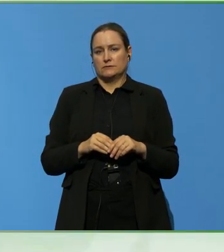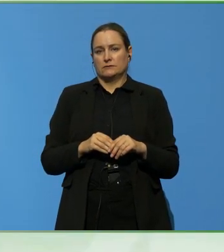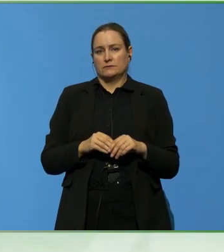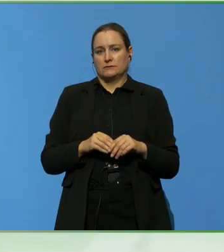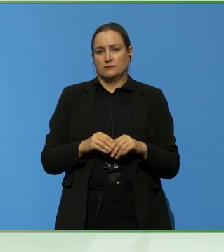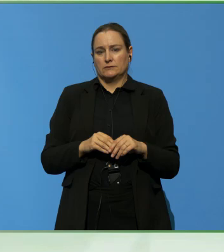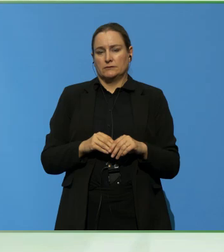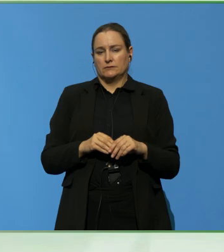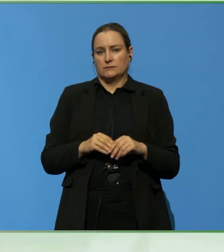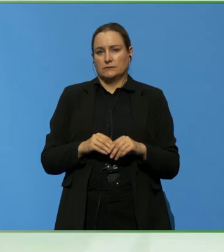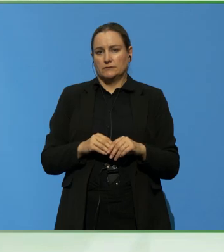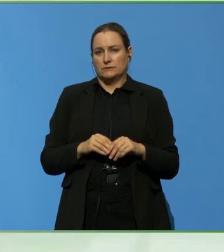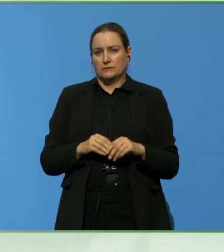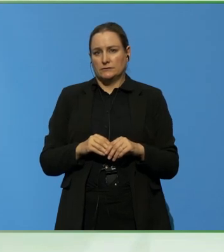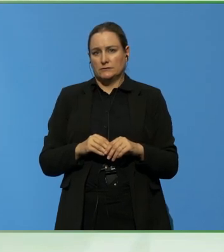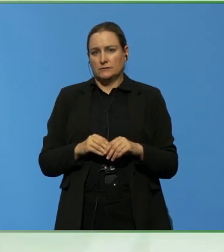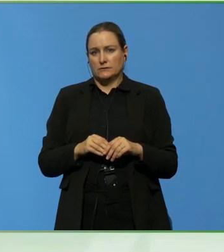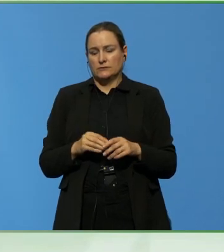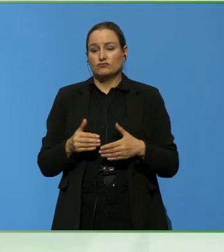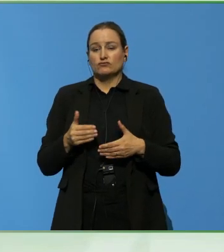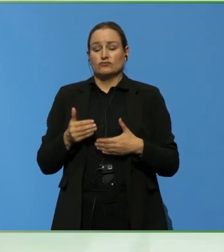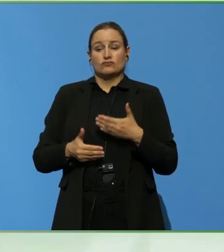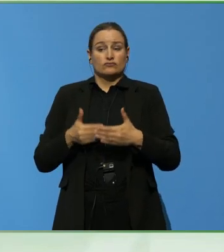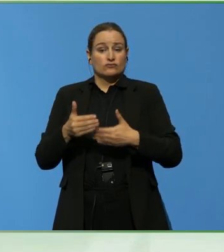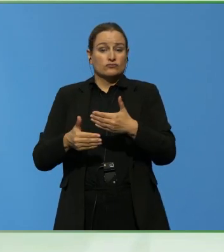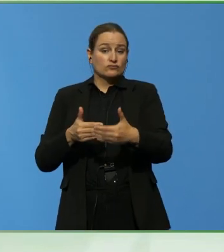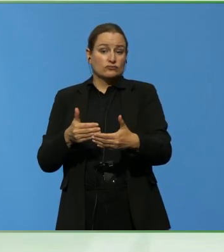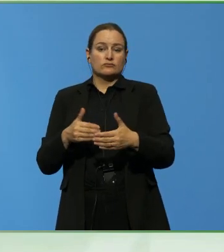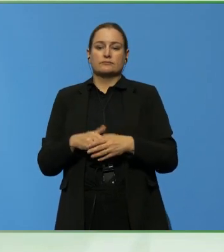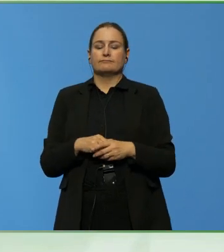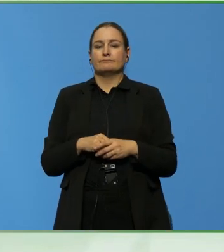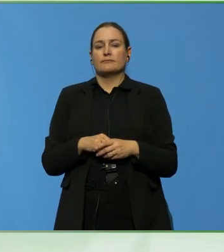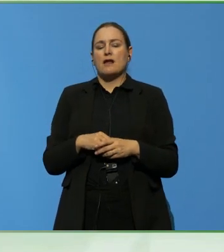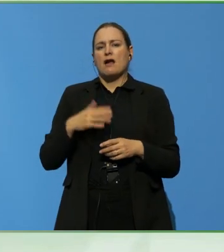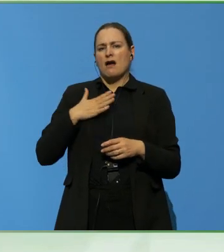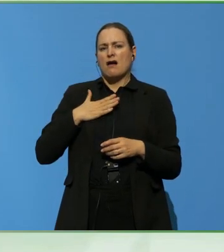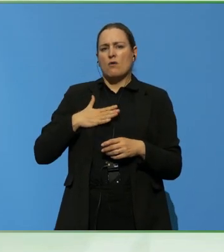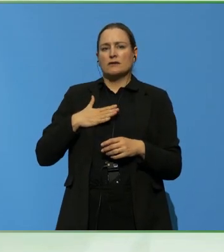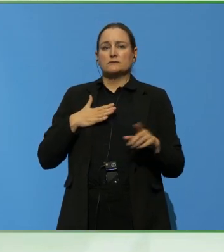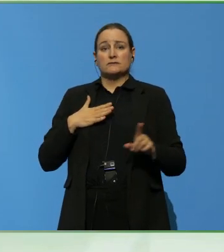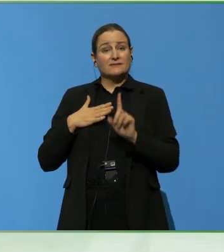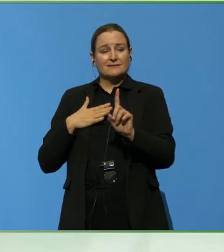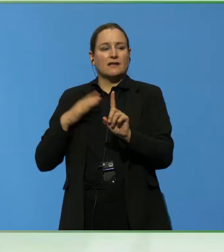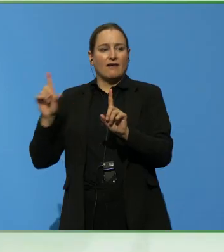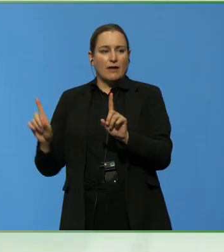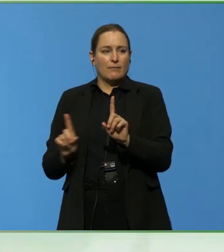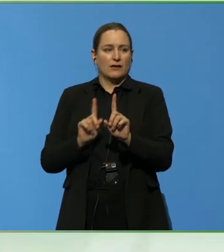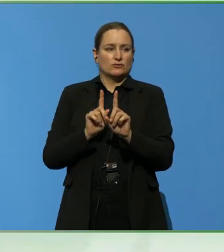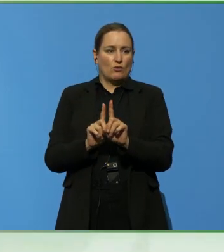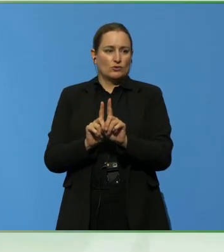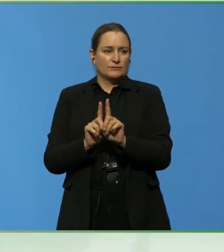for medicine classes. What I feel is that